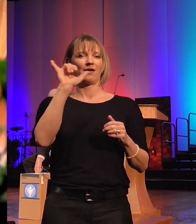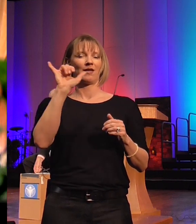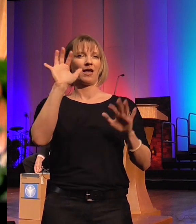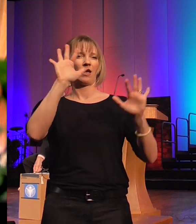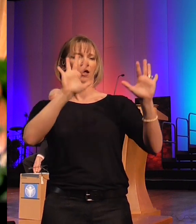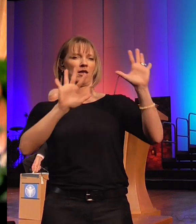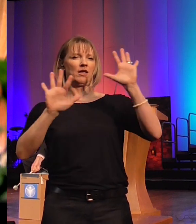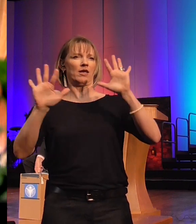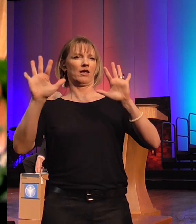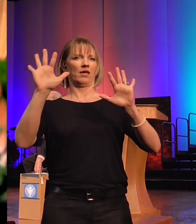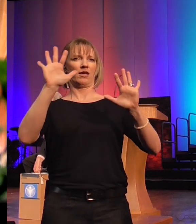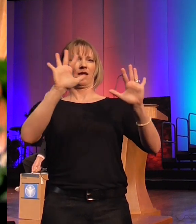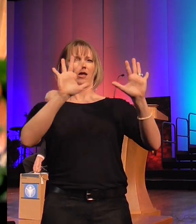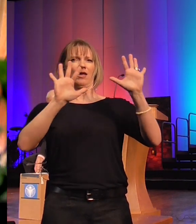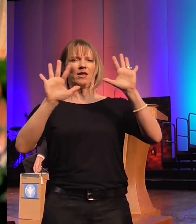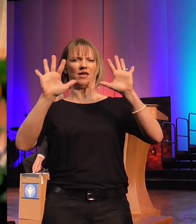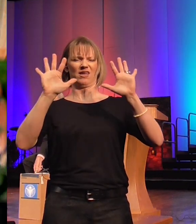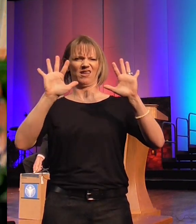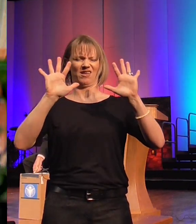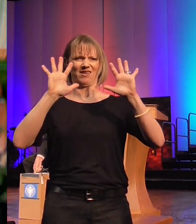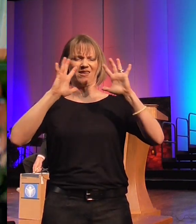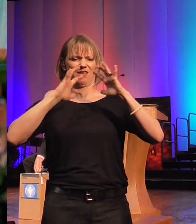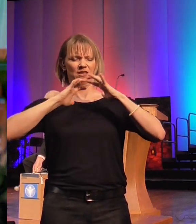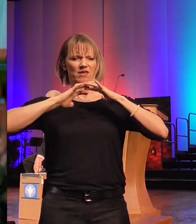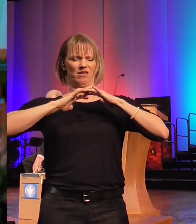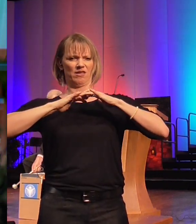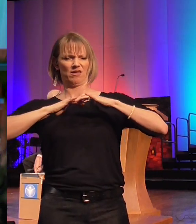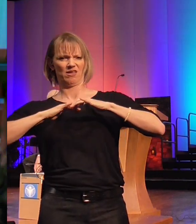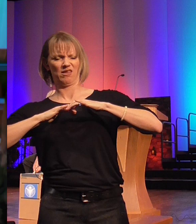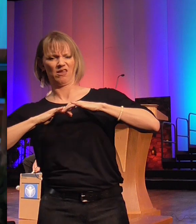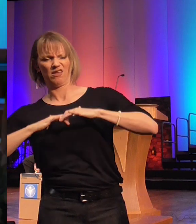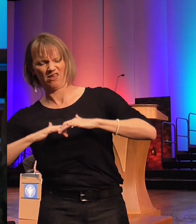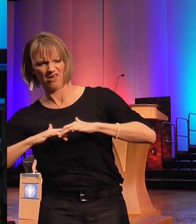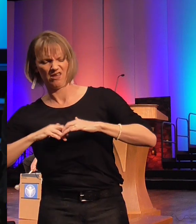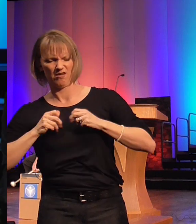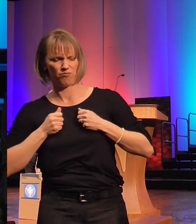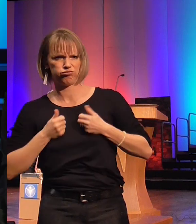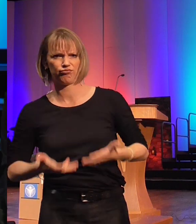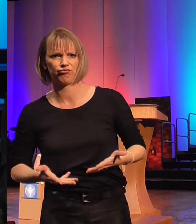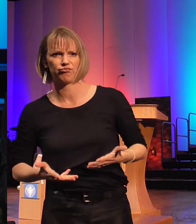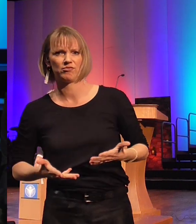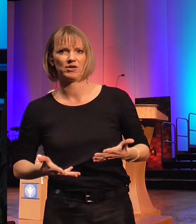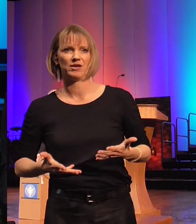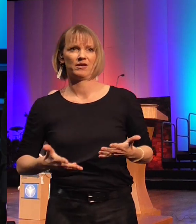Illusion wears you down after a while.